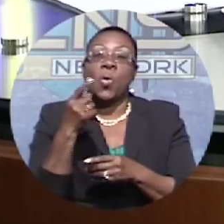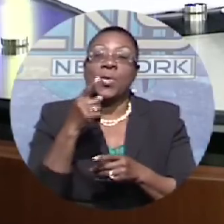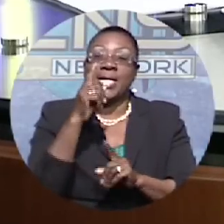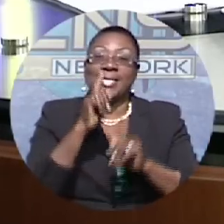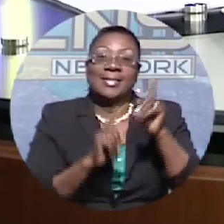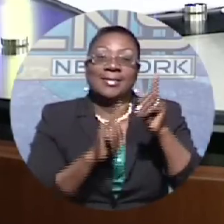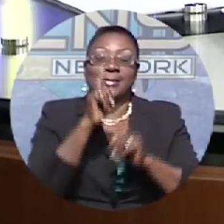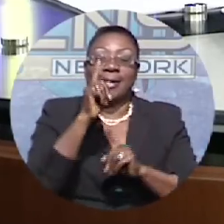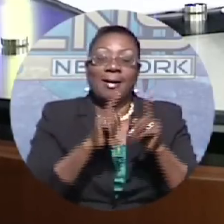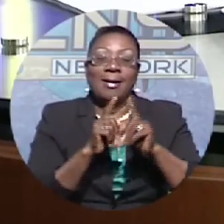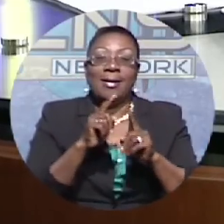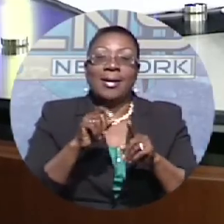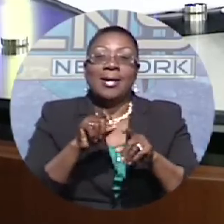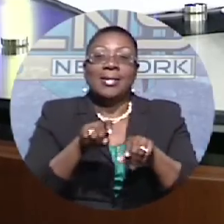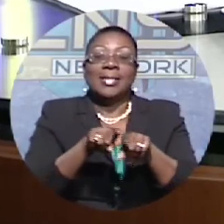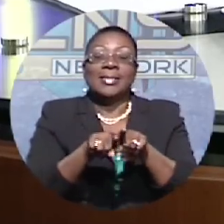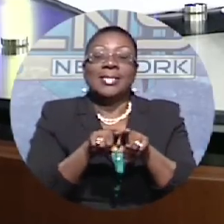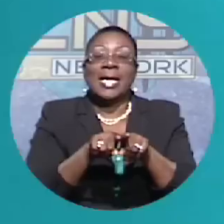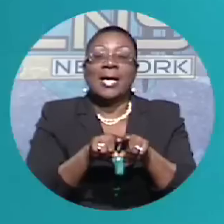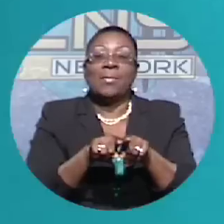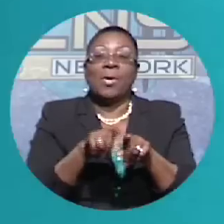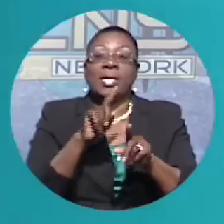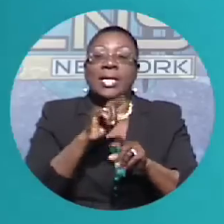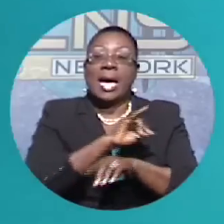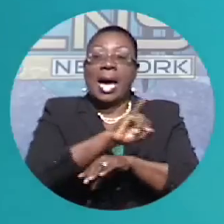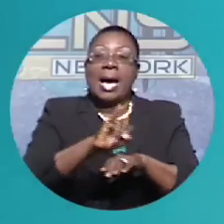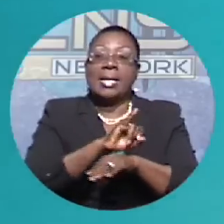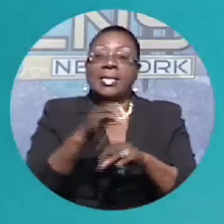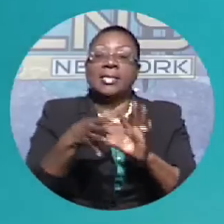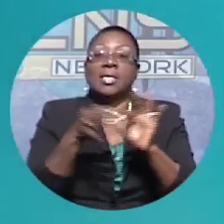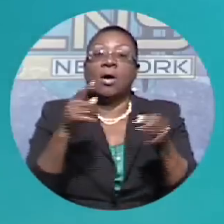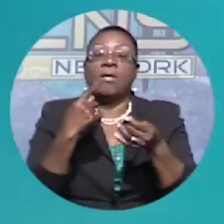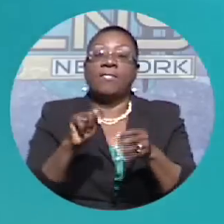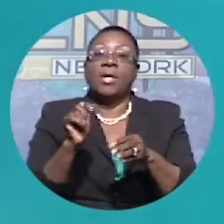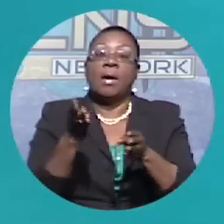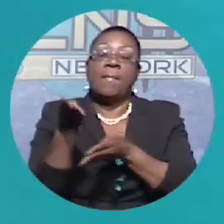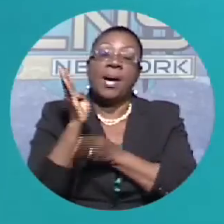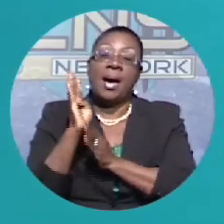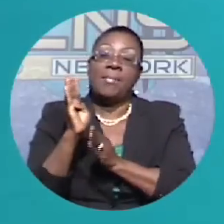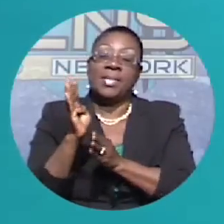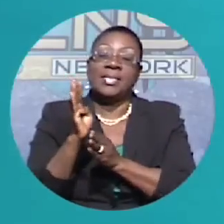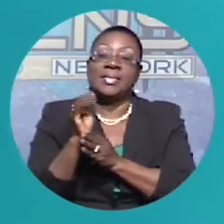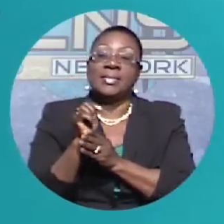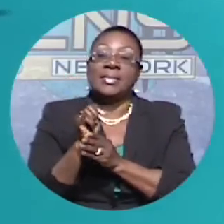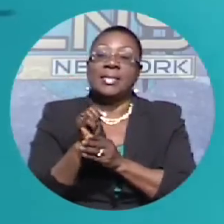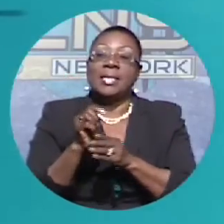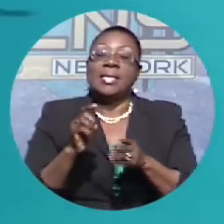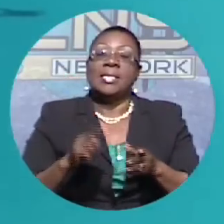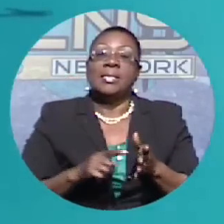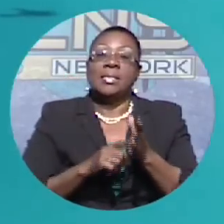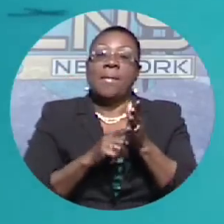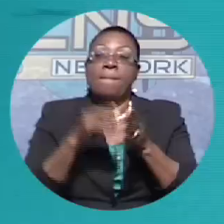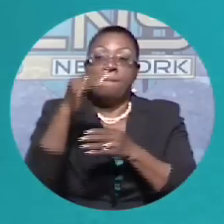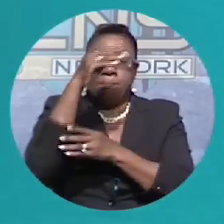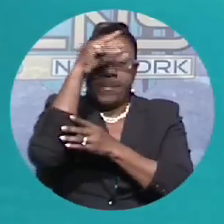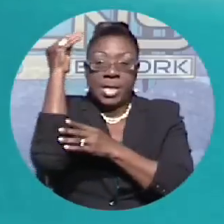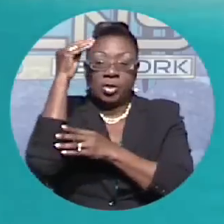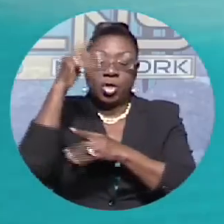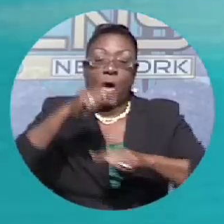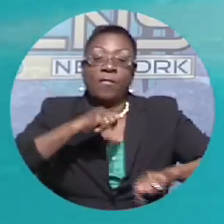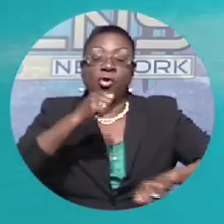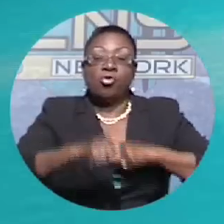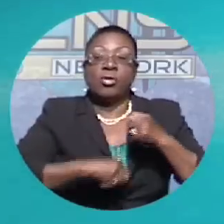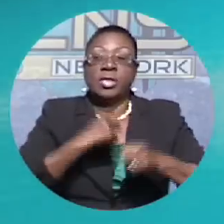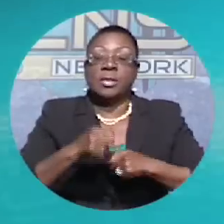the islands of the Bahamas. The Ministry of Tourism's new Behold advertising campaign launched during U.S. sports' biggest night.